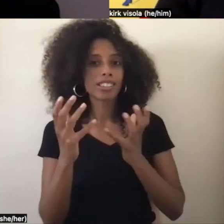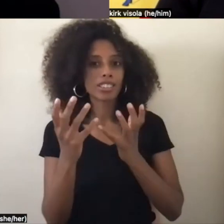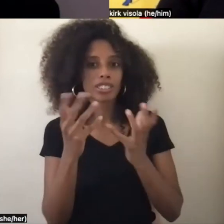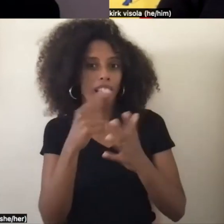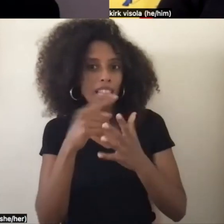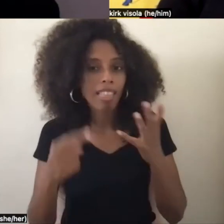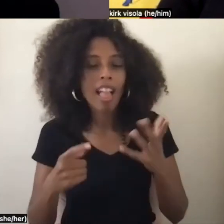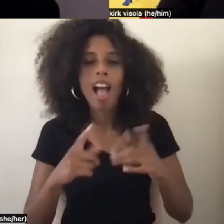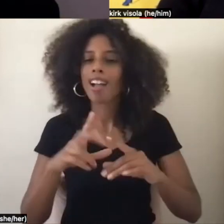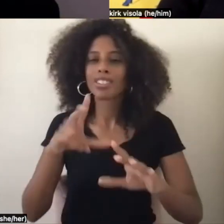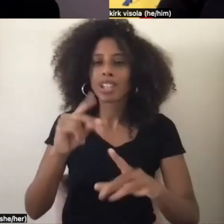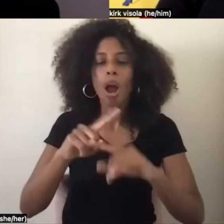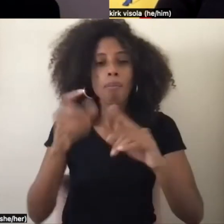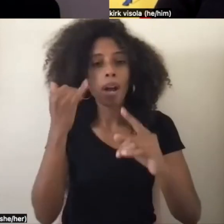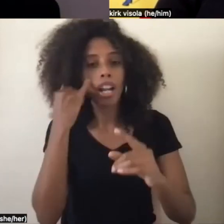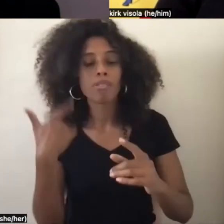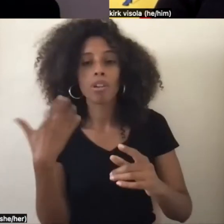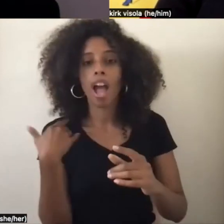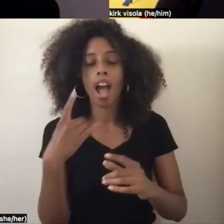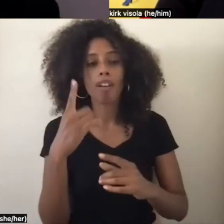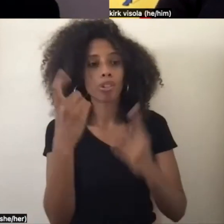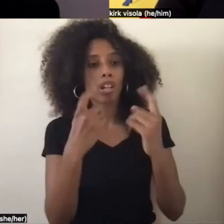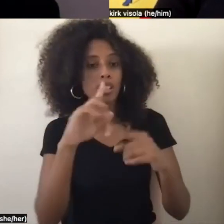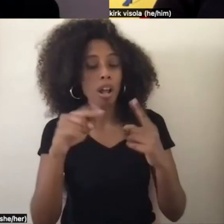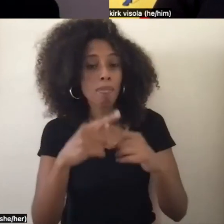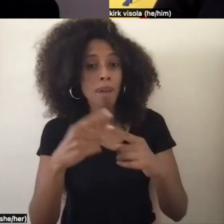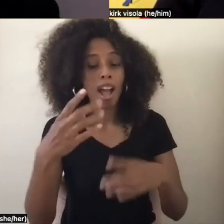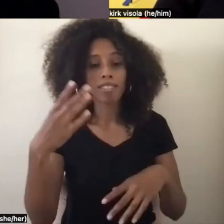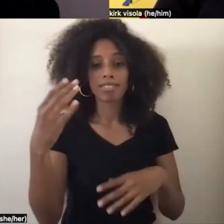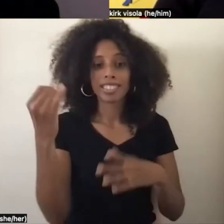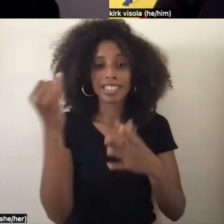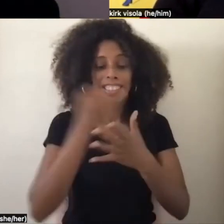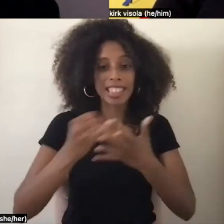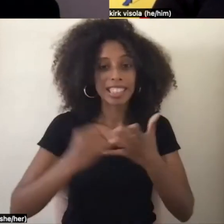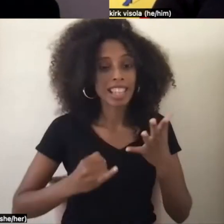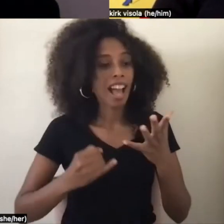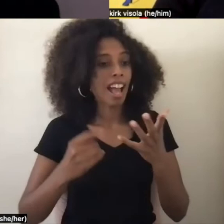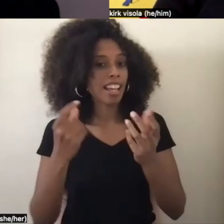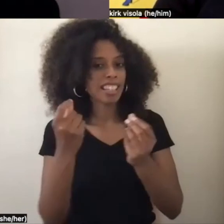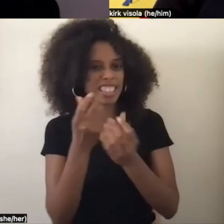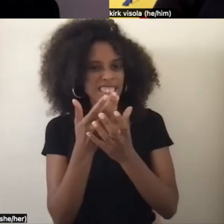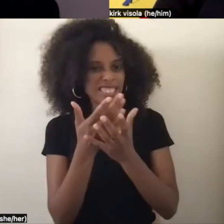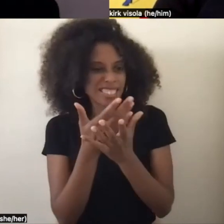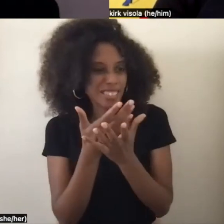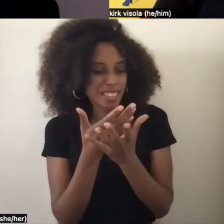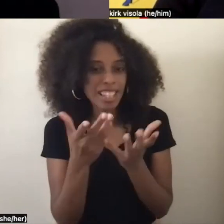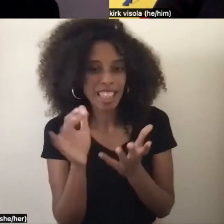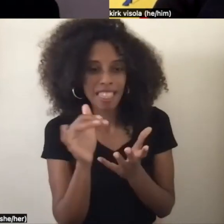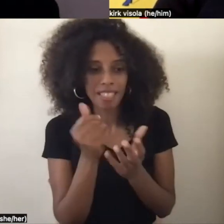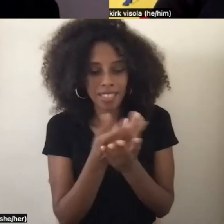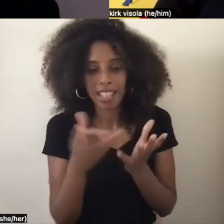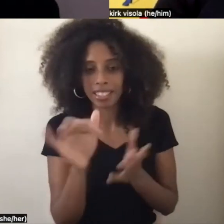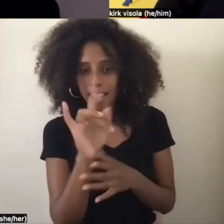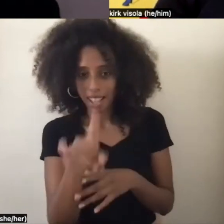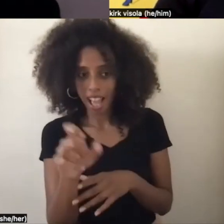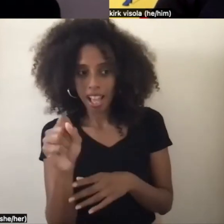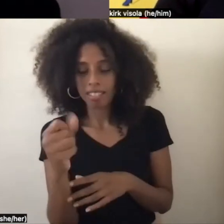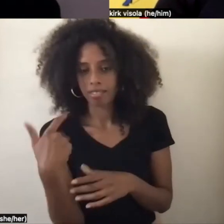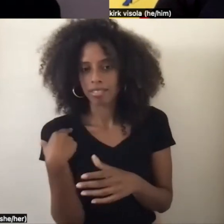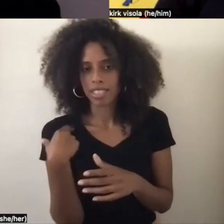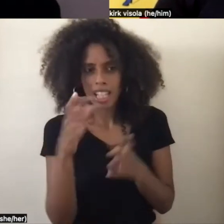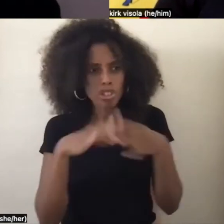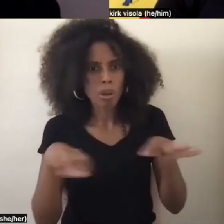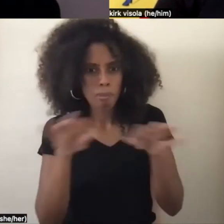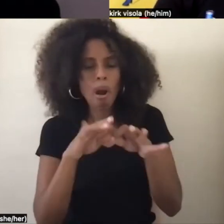you. Message me. I'll get back to you. I think it's important. And I usually, most people I get back to, like,